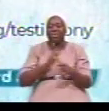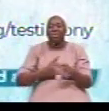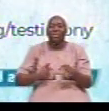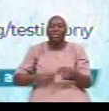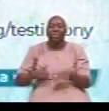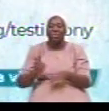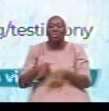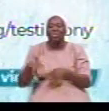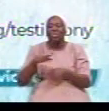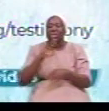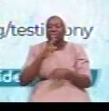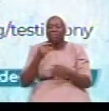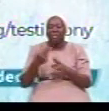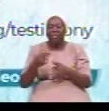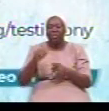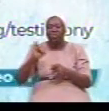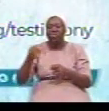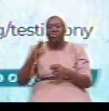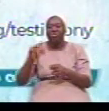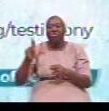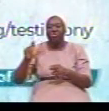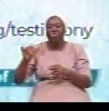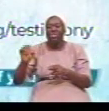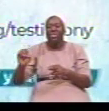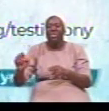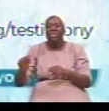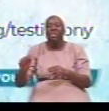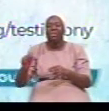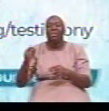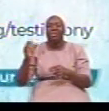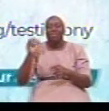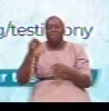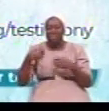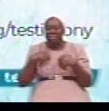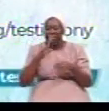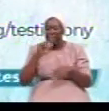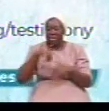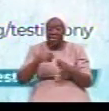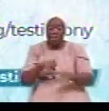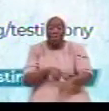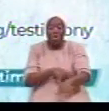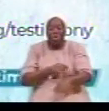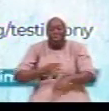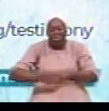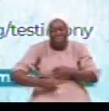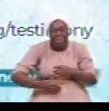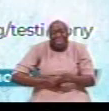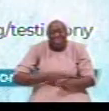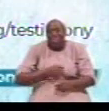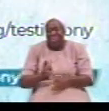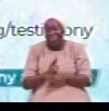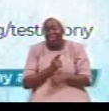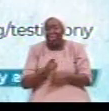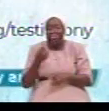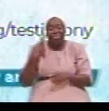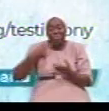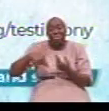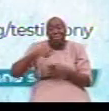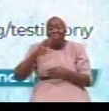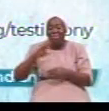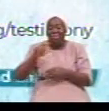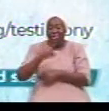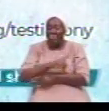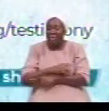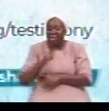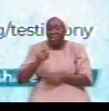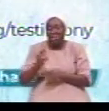name is Juliet Abodine from Isles of Wight. She had been in prolonged labor for about 5 days, and the doctors were